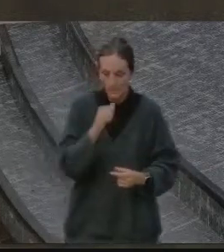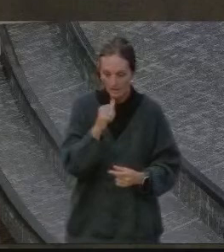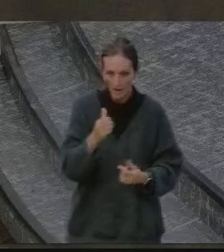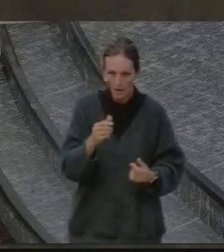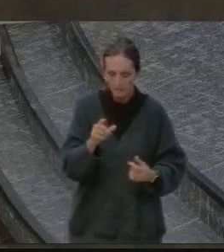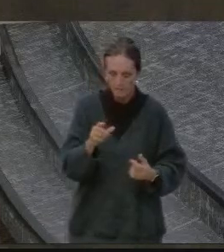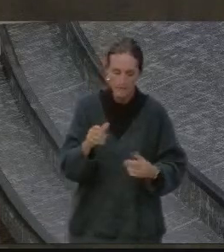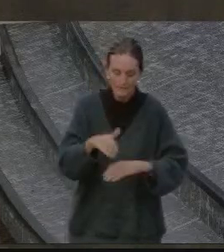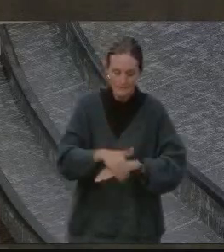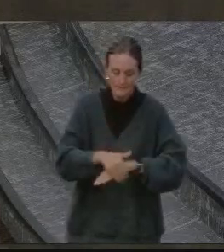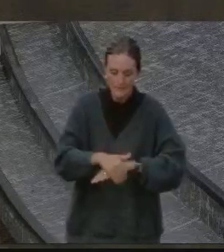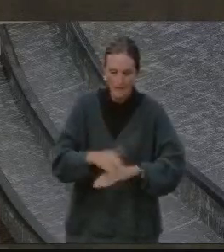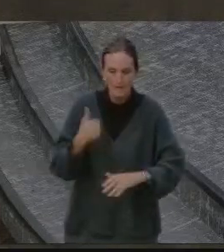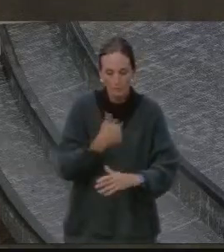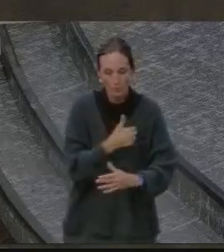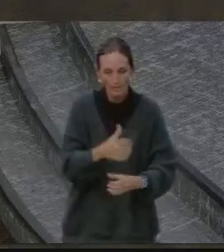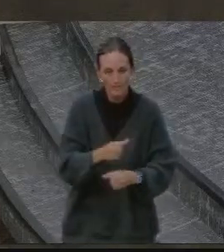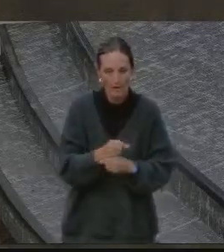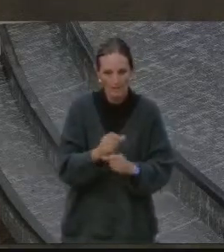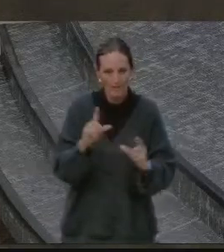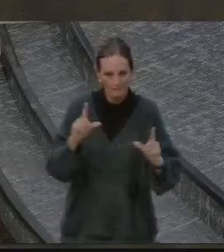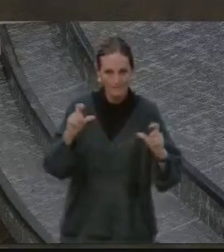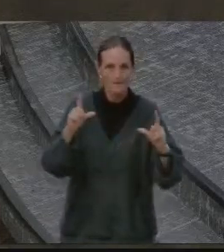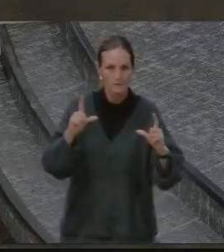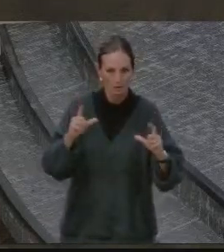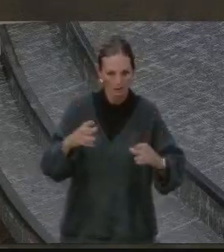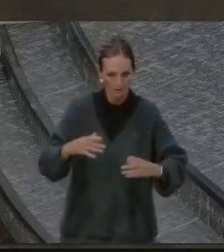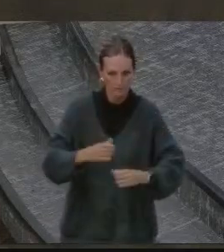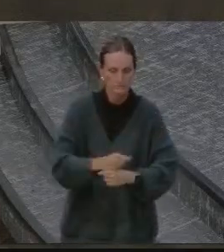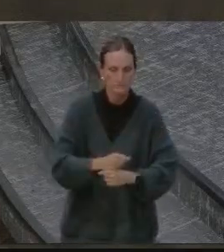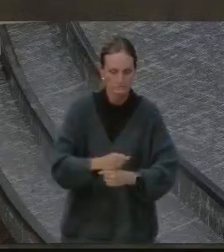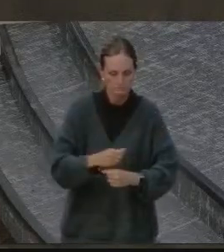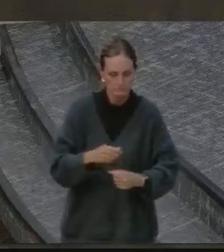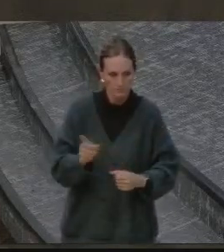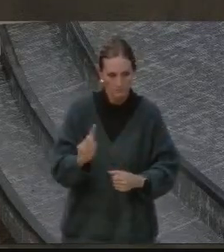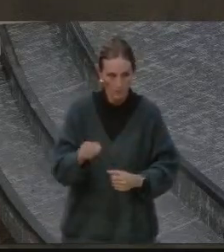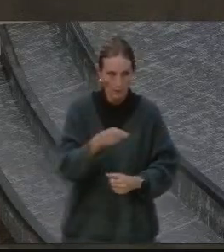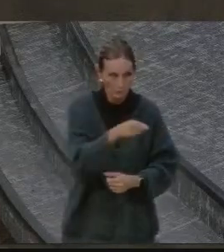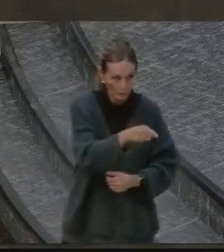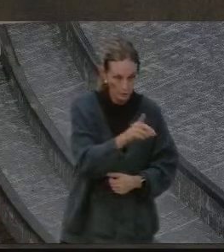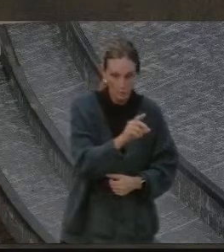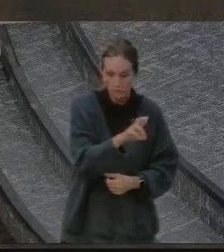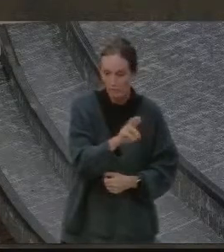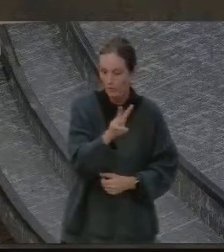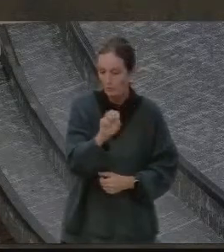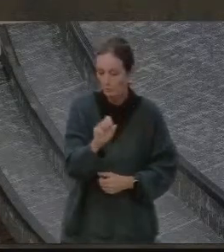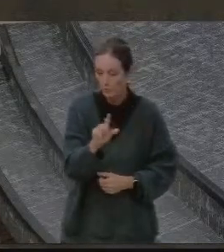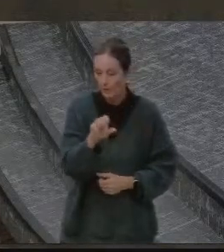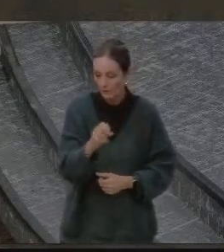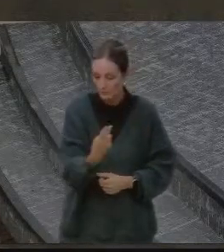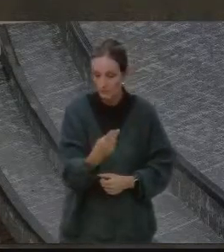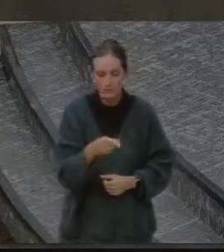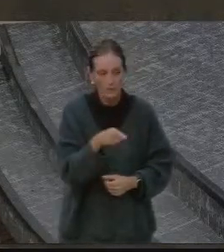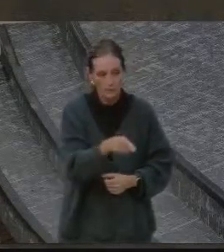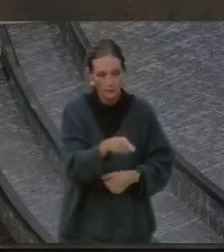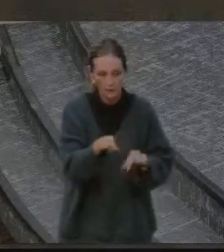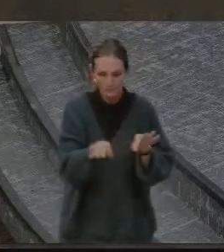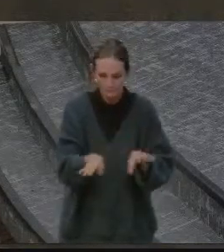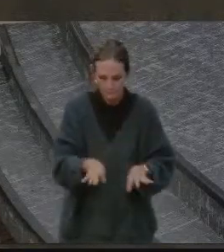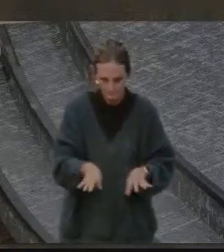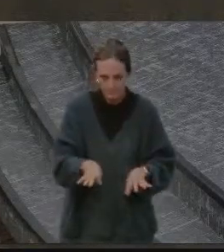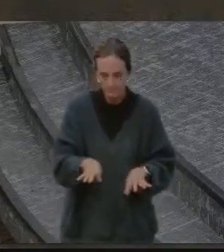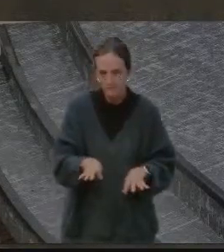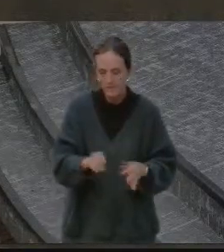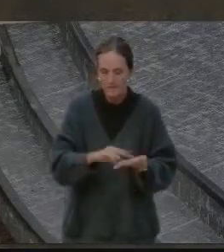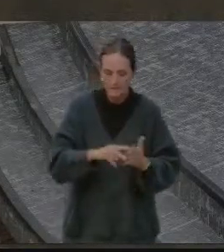useful, like a snapshot that where you all, Dr. Welsh, outlined like, you know, the implications for policies,